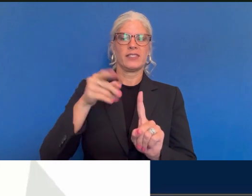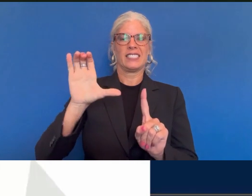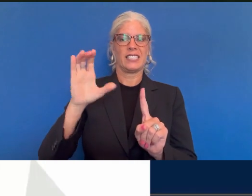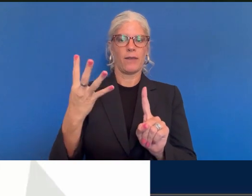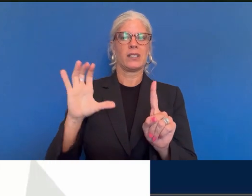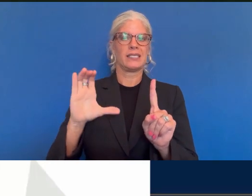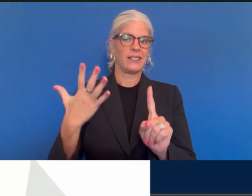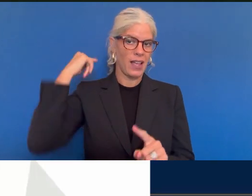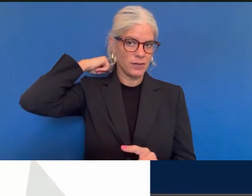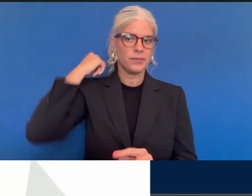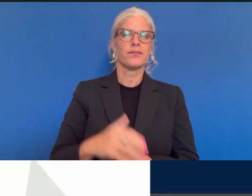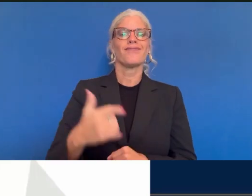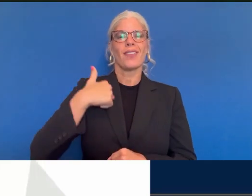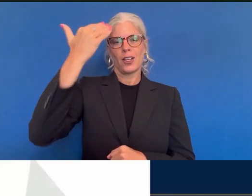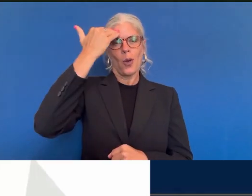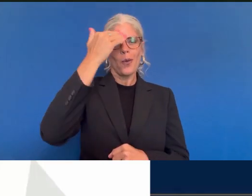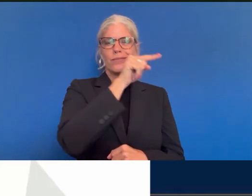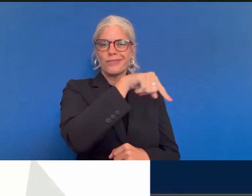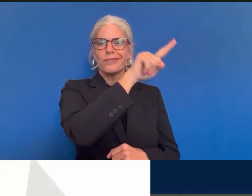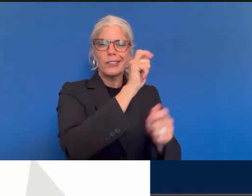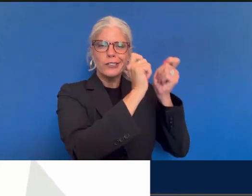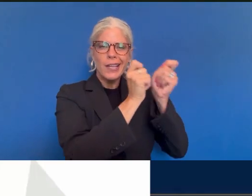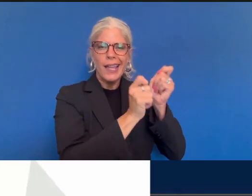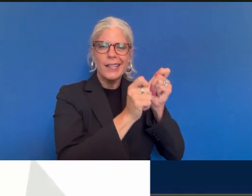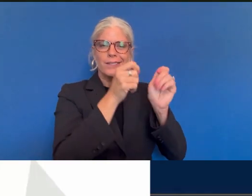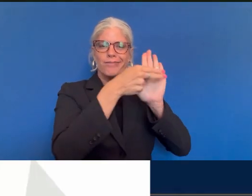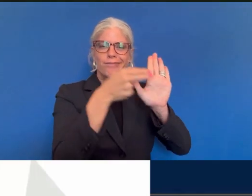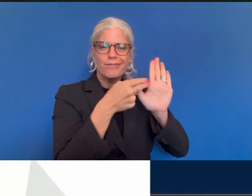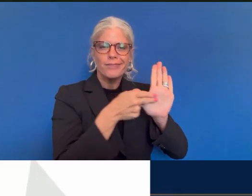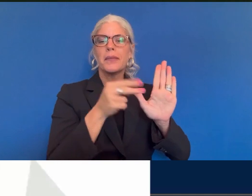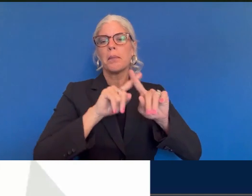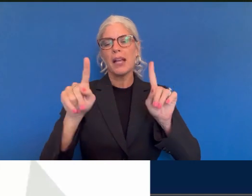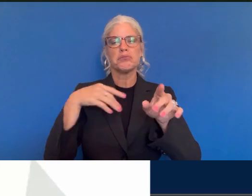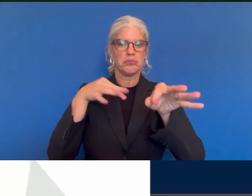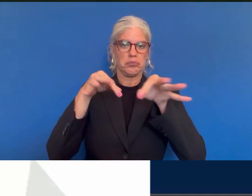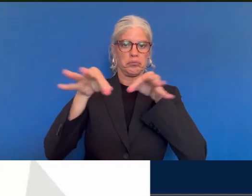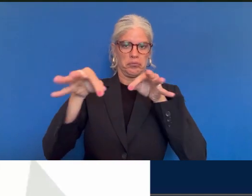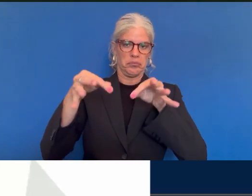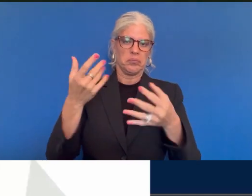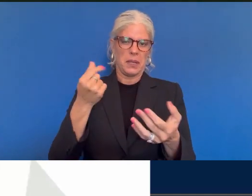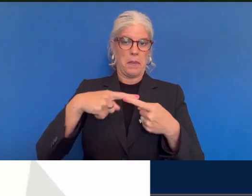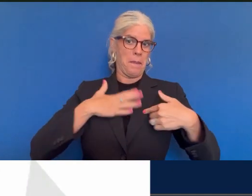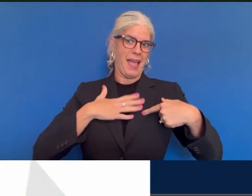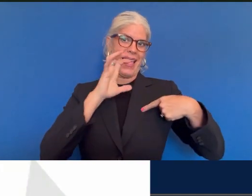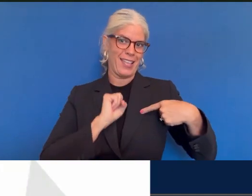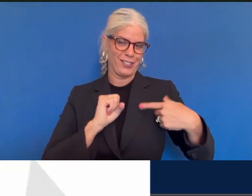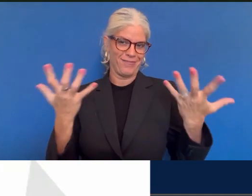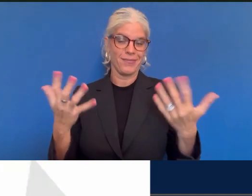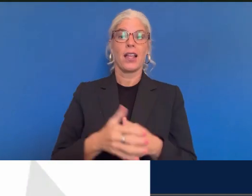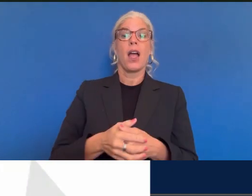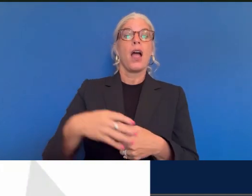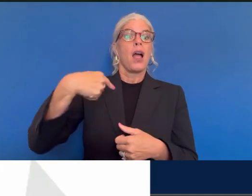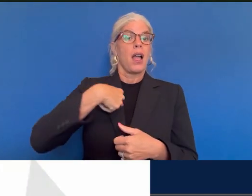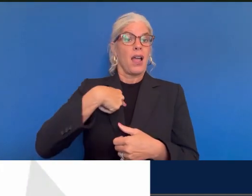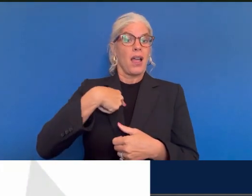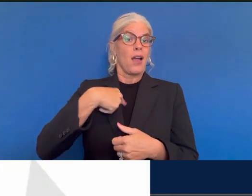C4, C5. I know they changed the way things are characterized today. So that tells you a little bit